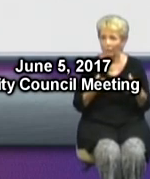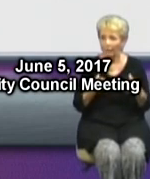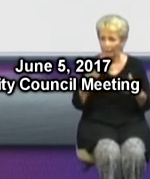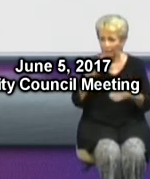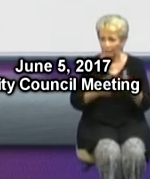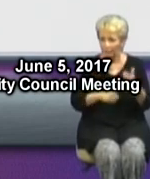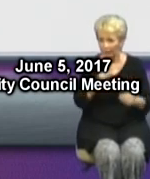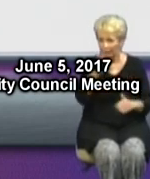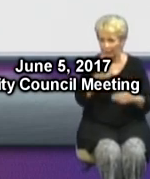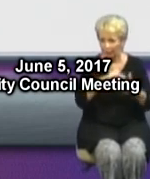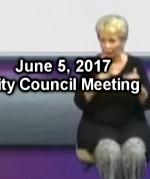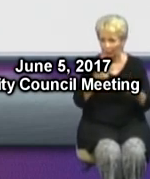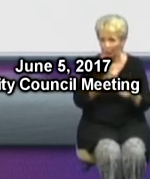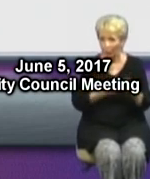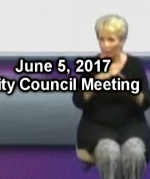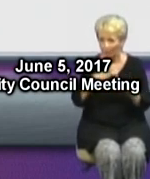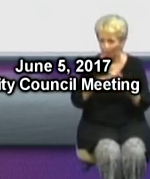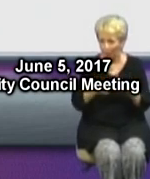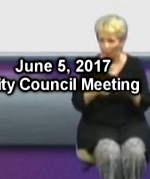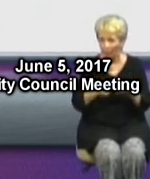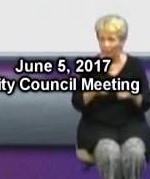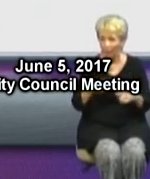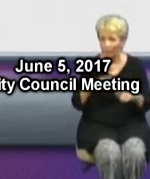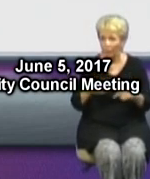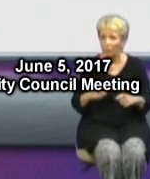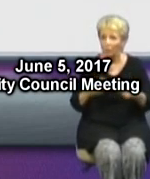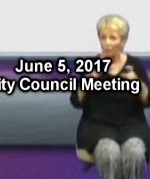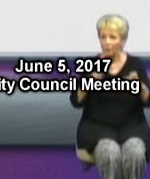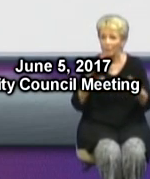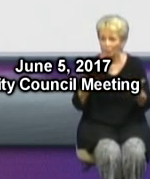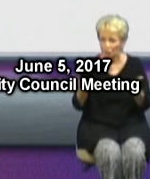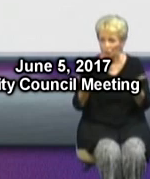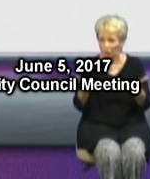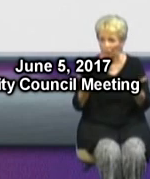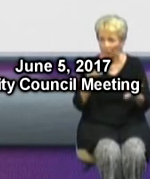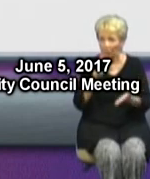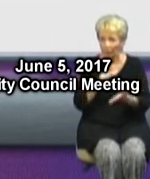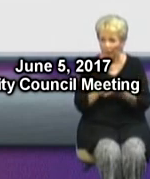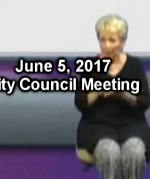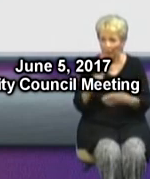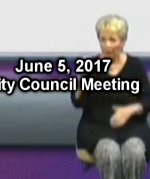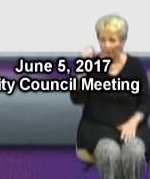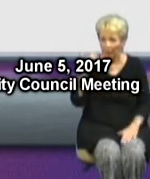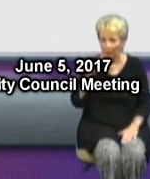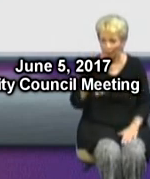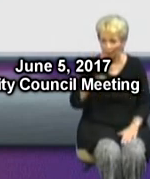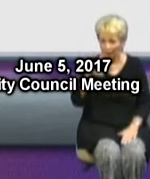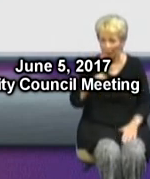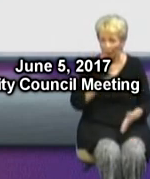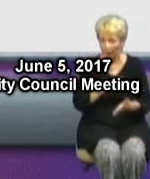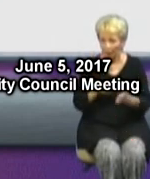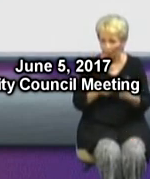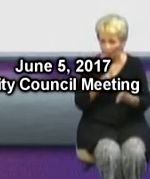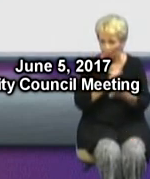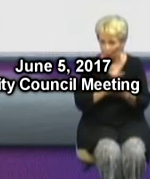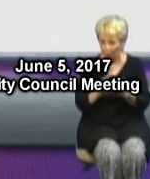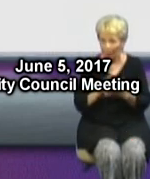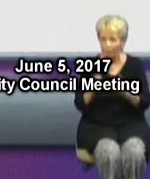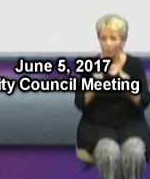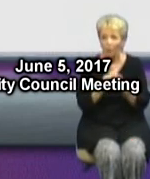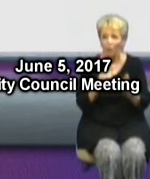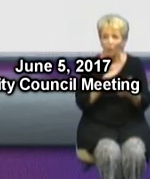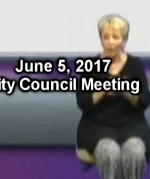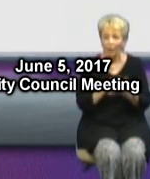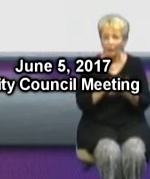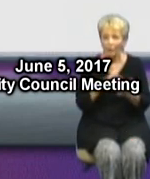charging $10 per month to provide the service that is backyard pickup once a week. In addition to that, the